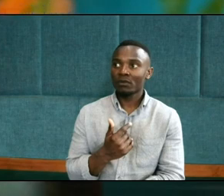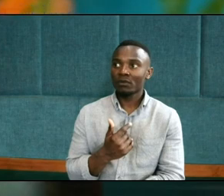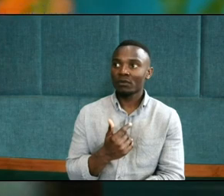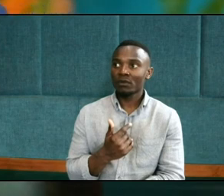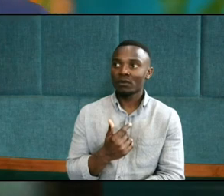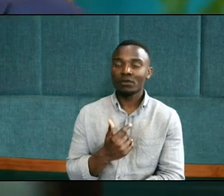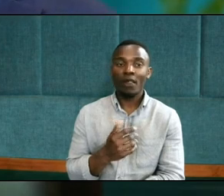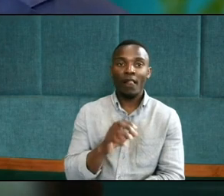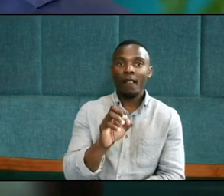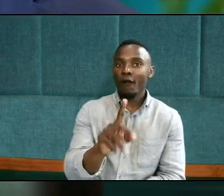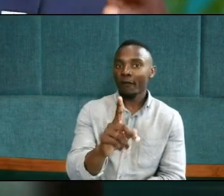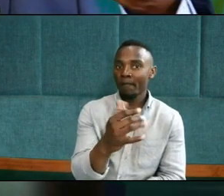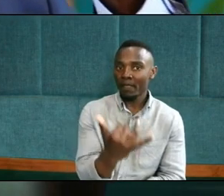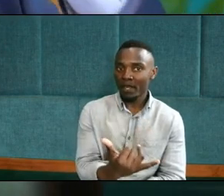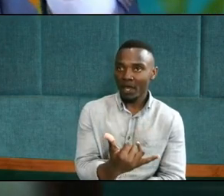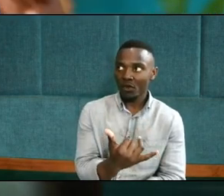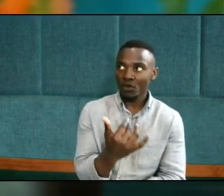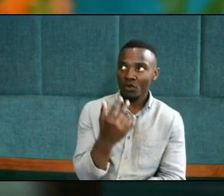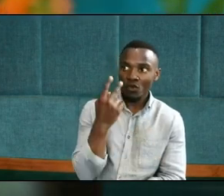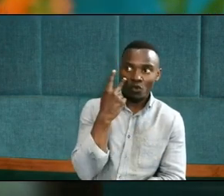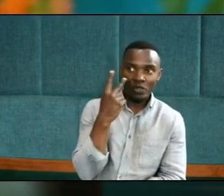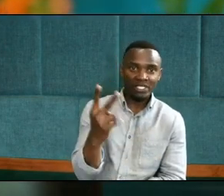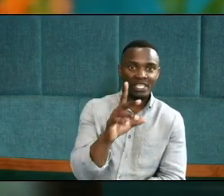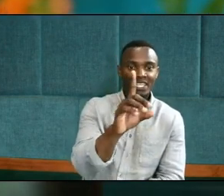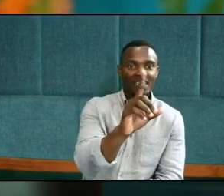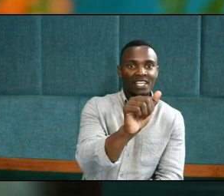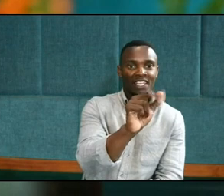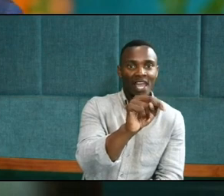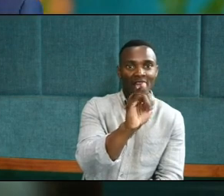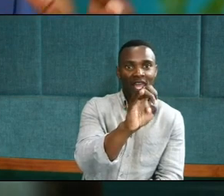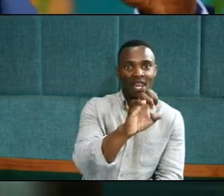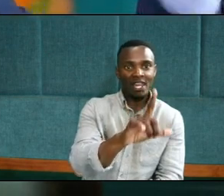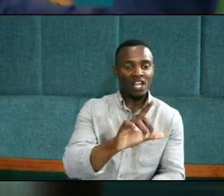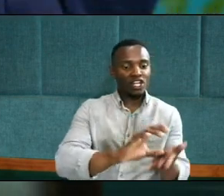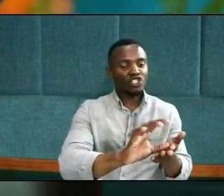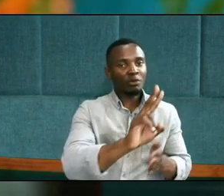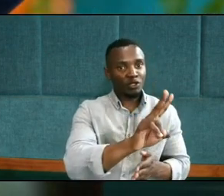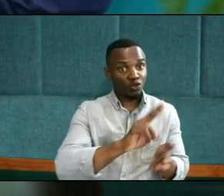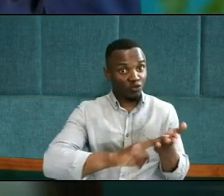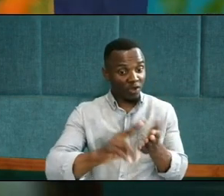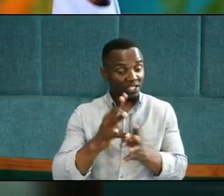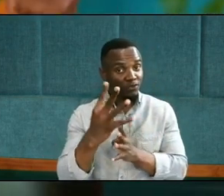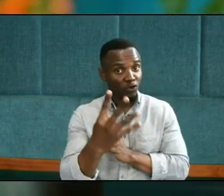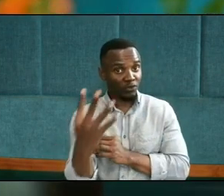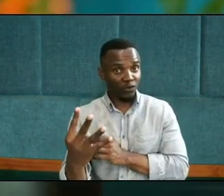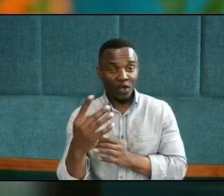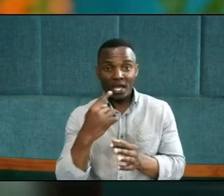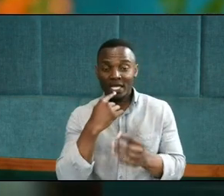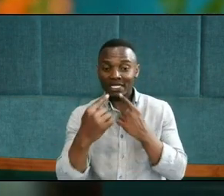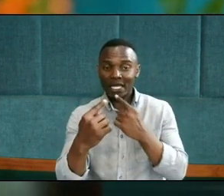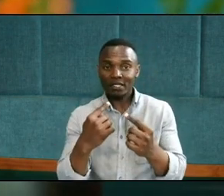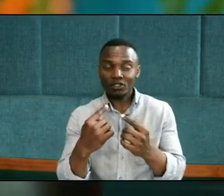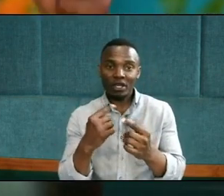there. Now, here we see in Daniel 2:44. It is talking about the kingdom that will rule this